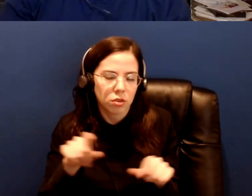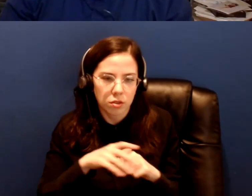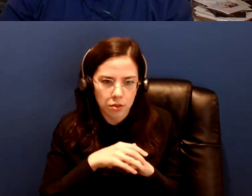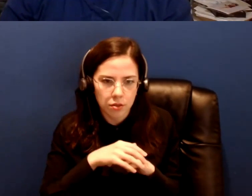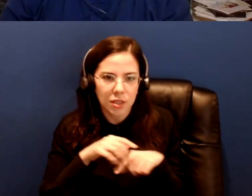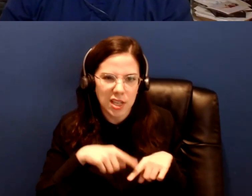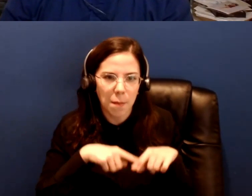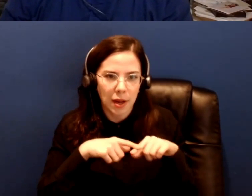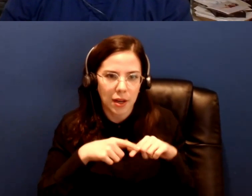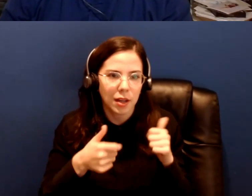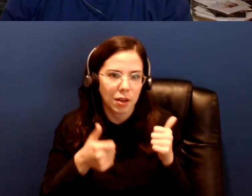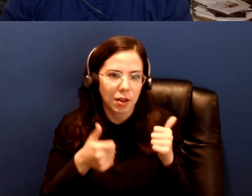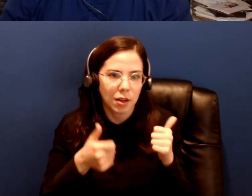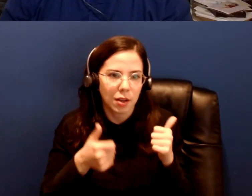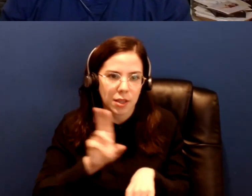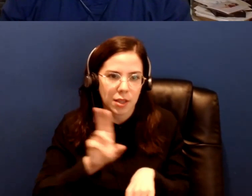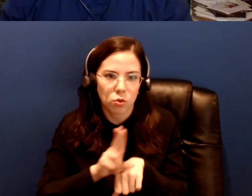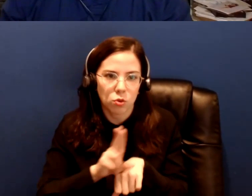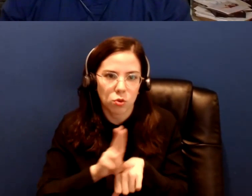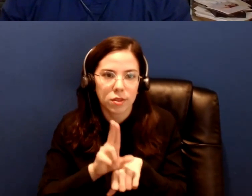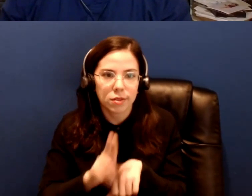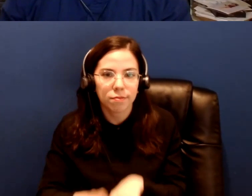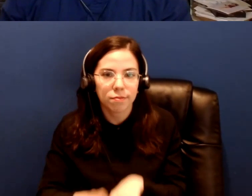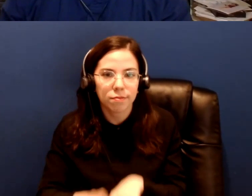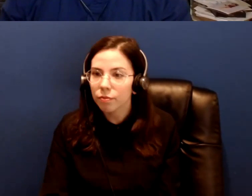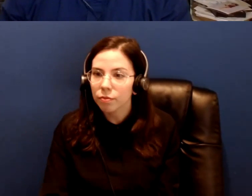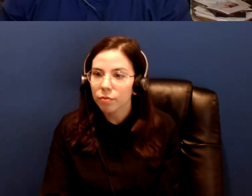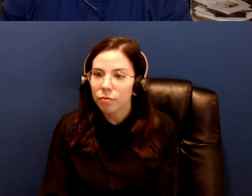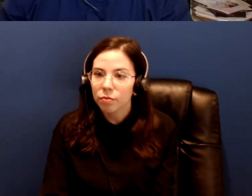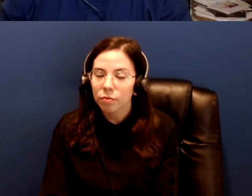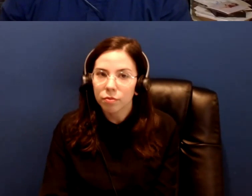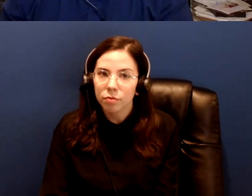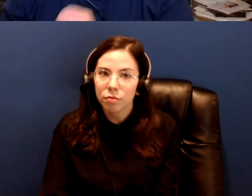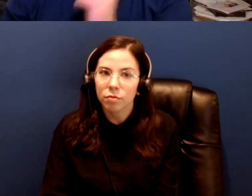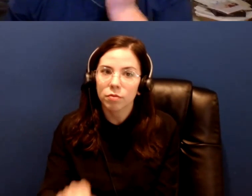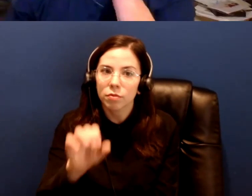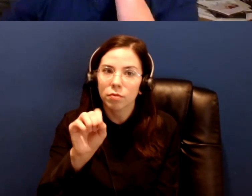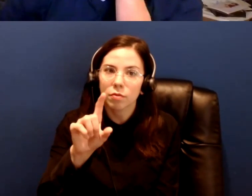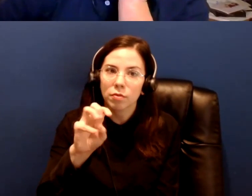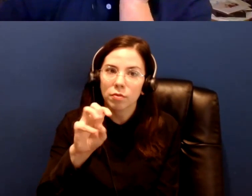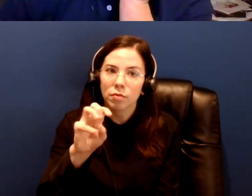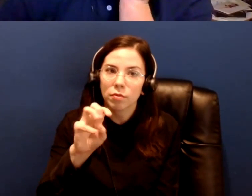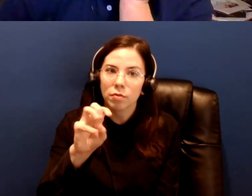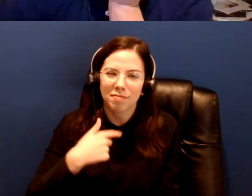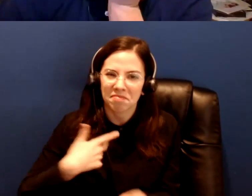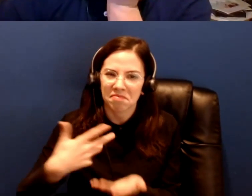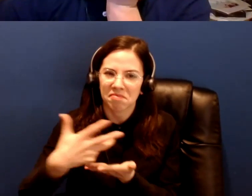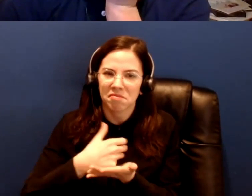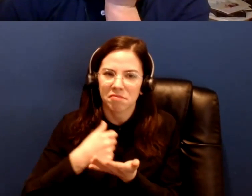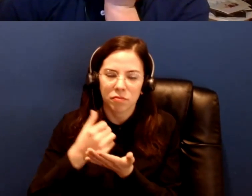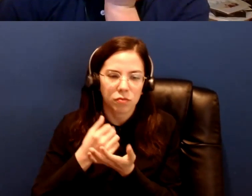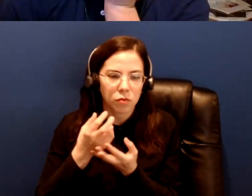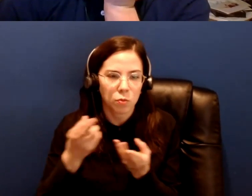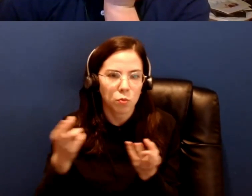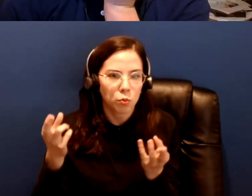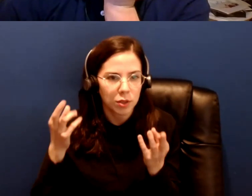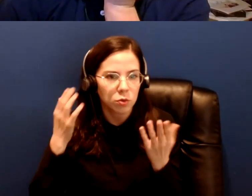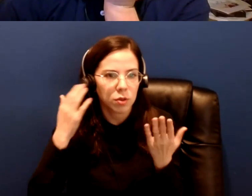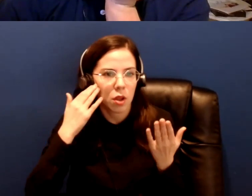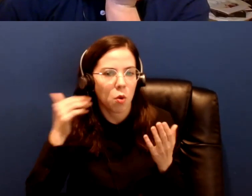across the various platforms. Yes. I was just gathering a couple of resources that I know folks are